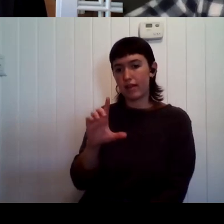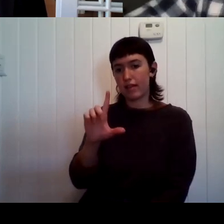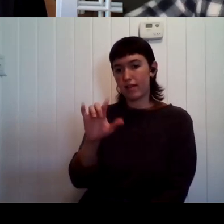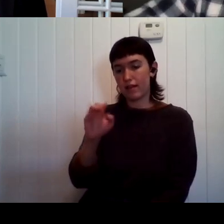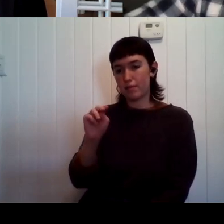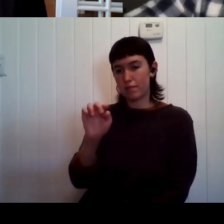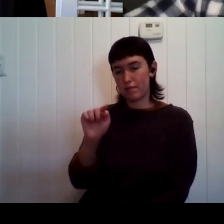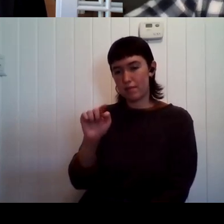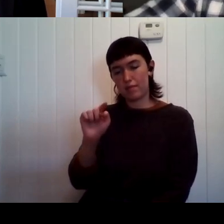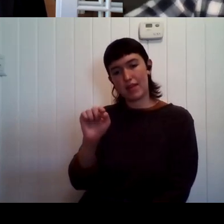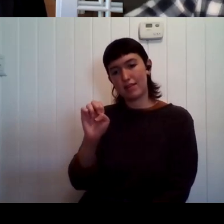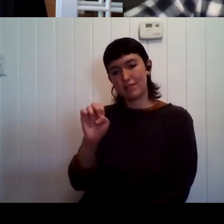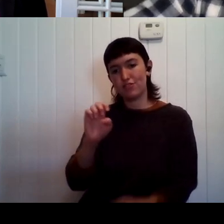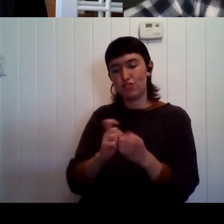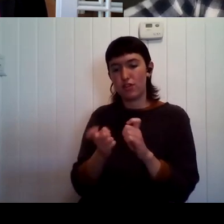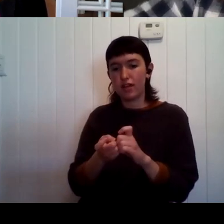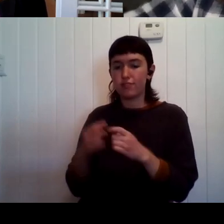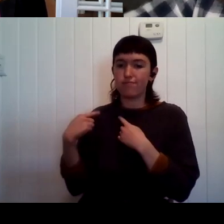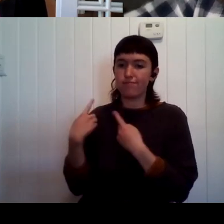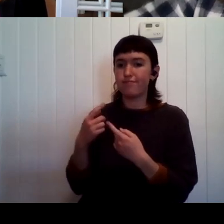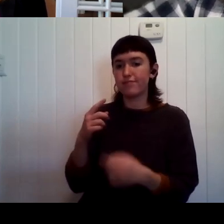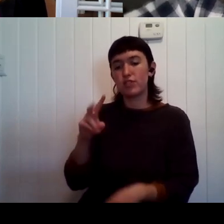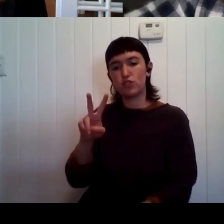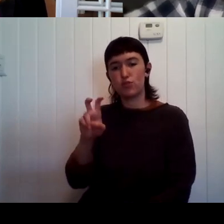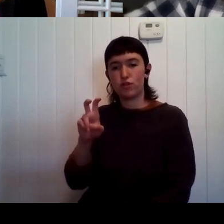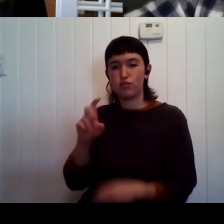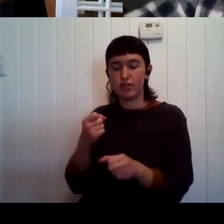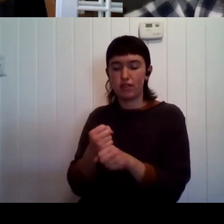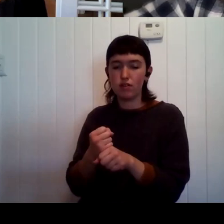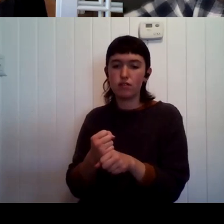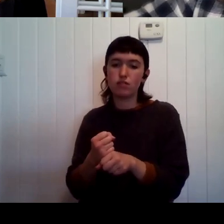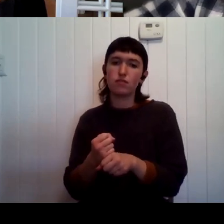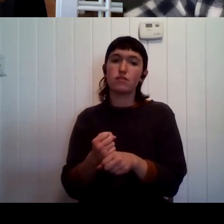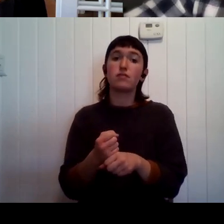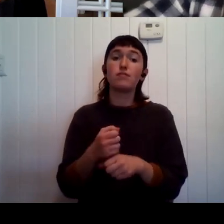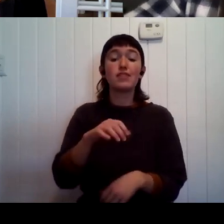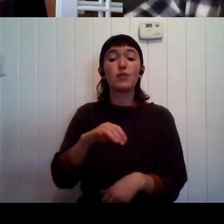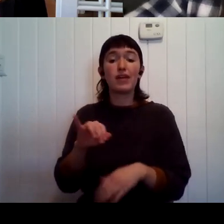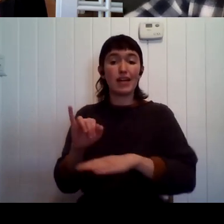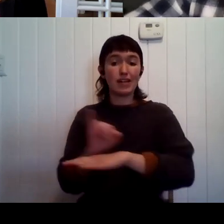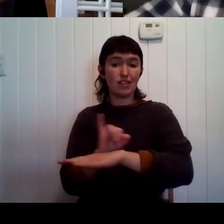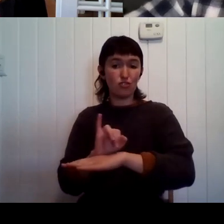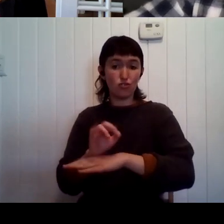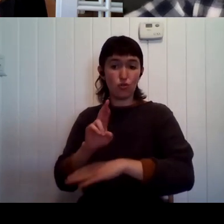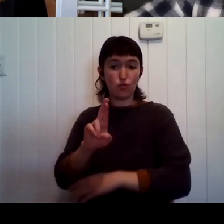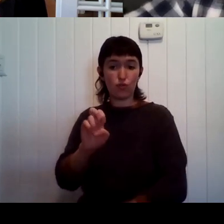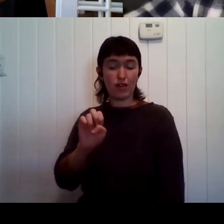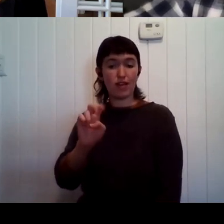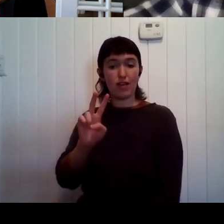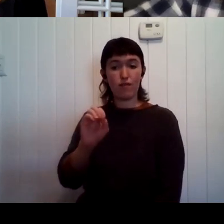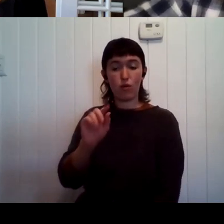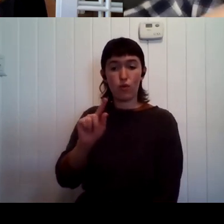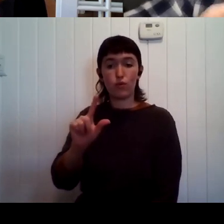really got going like big time around the beginning of the Industrial Revolution, when we started burning a bunch